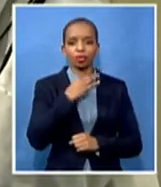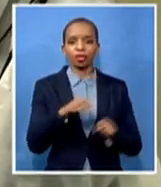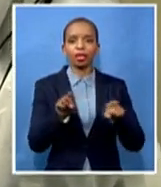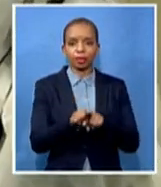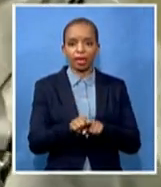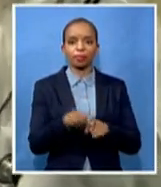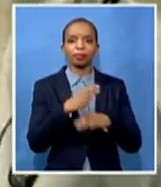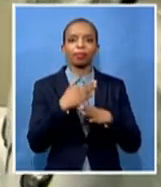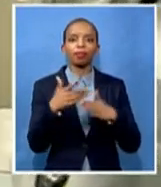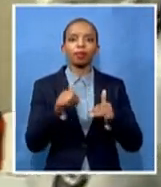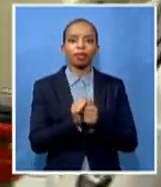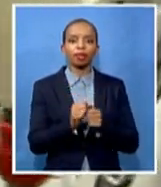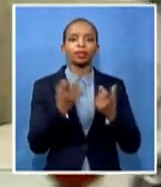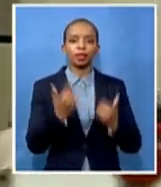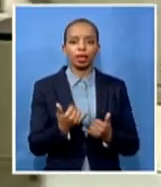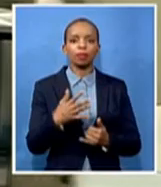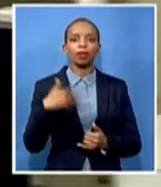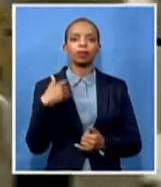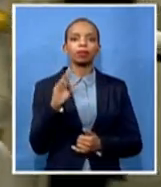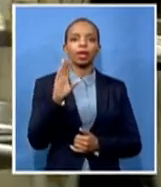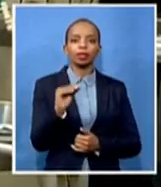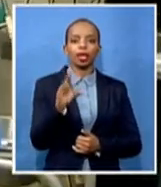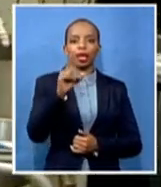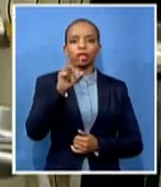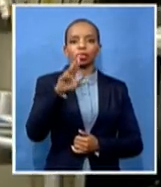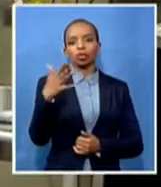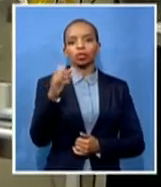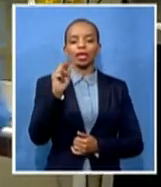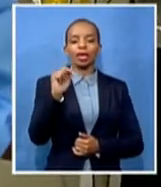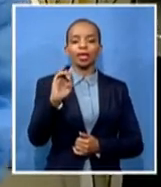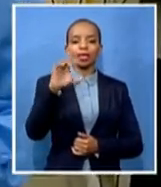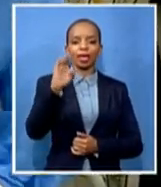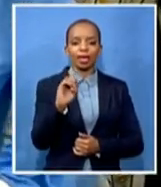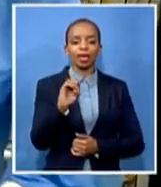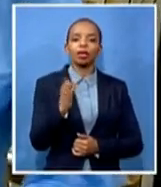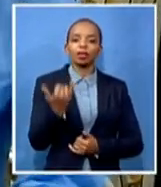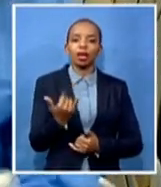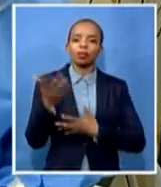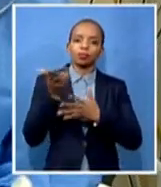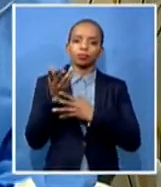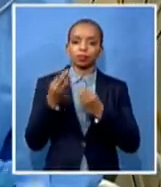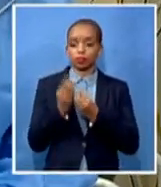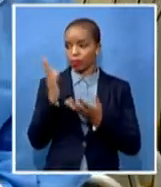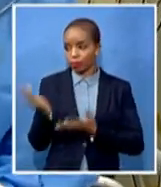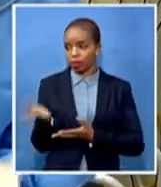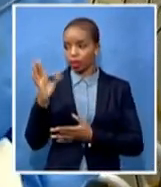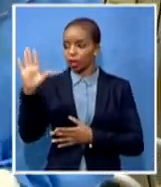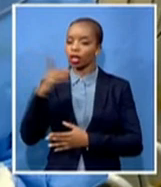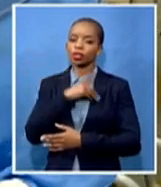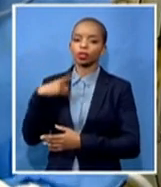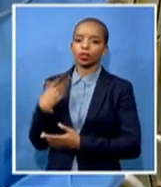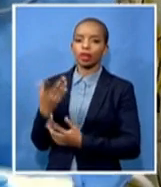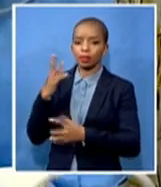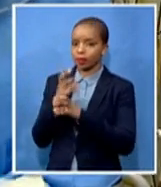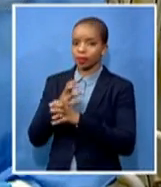Ntanjana just to speak to her. Doc, this must be extremely difficult. Every morning, every evening, 23 hours of